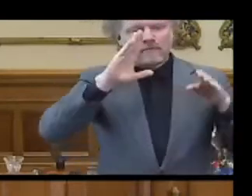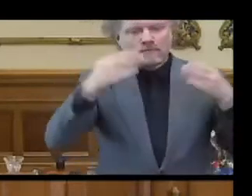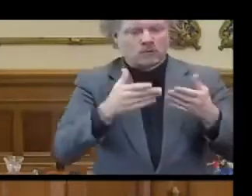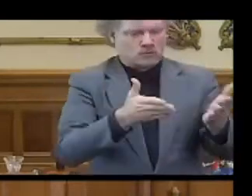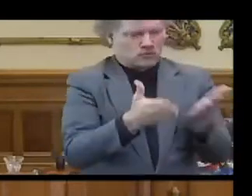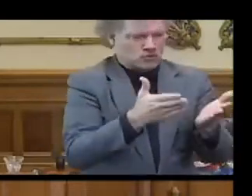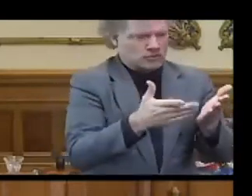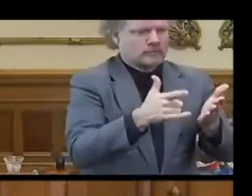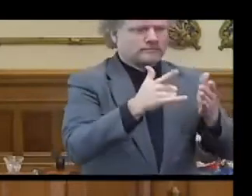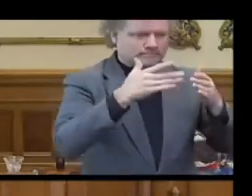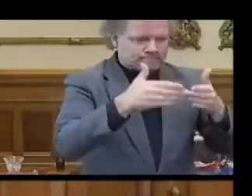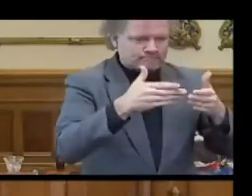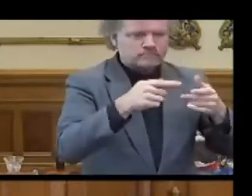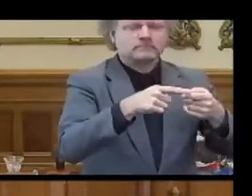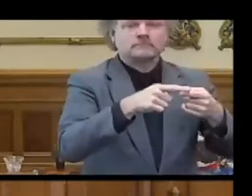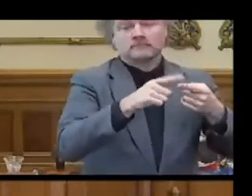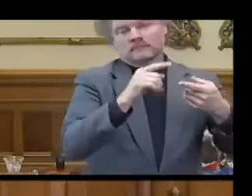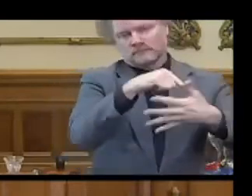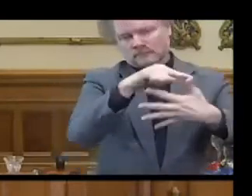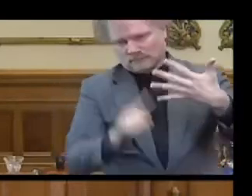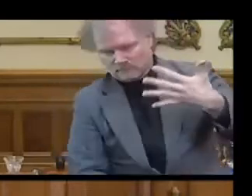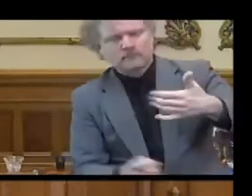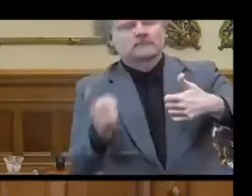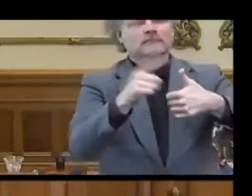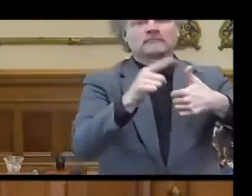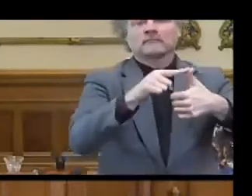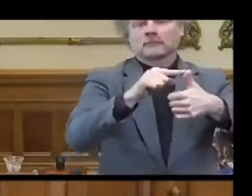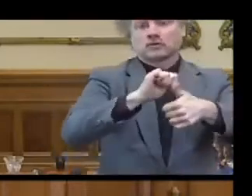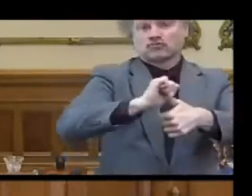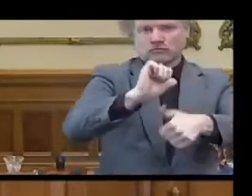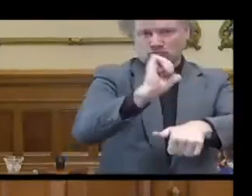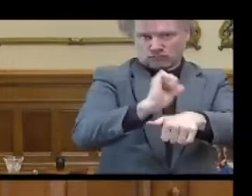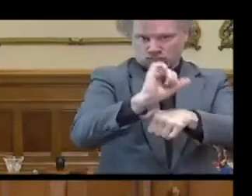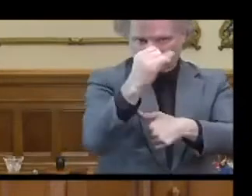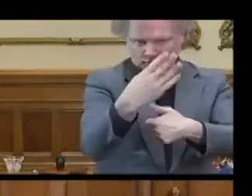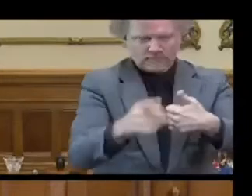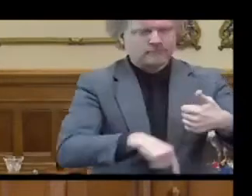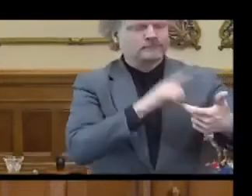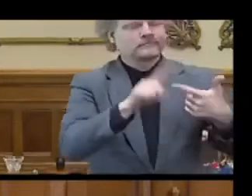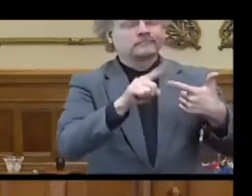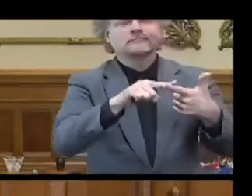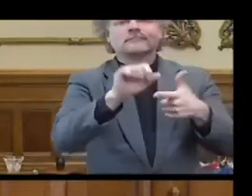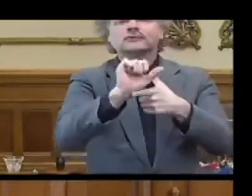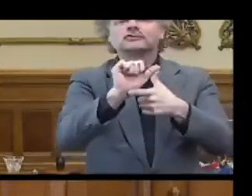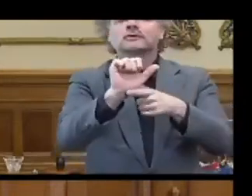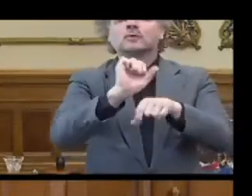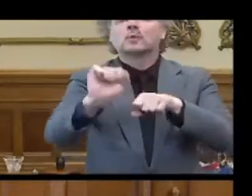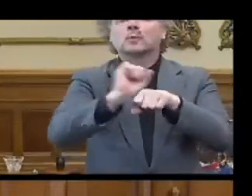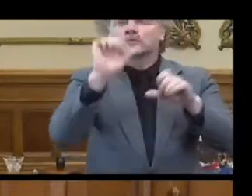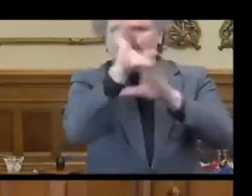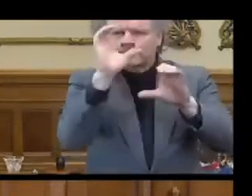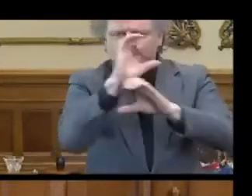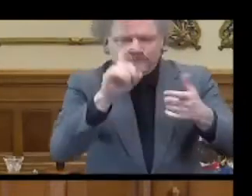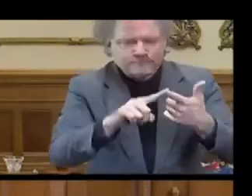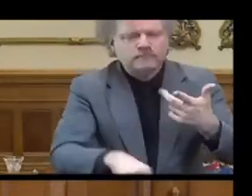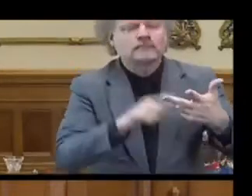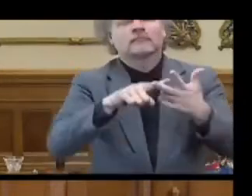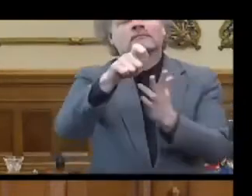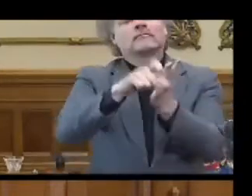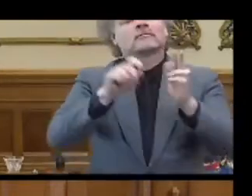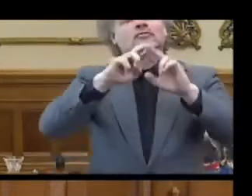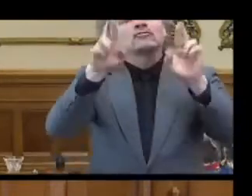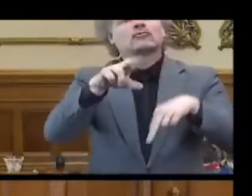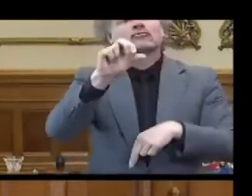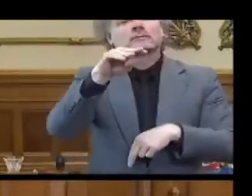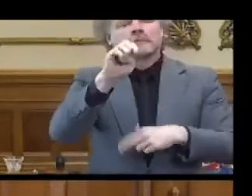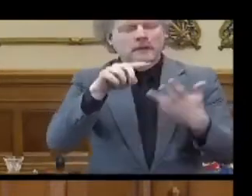services related to, among other things, job training, job and work search, resume writing,